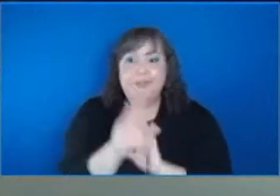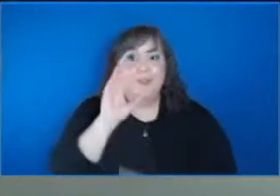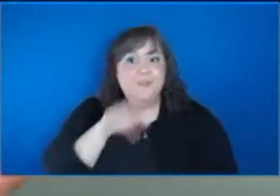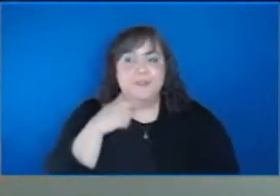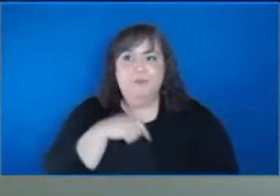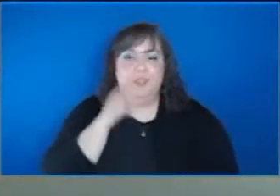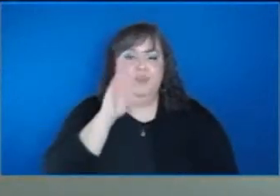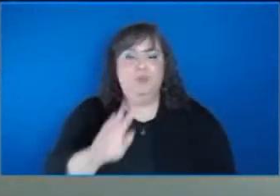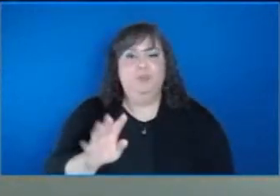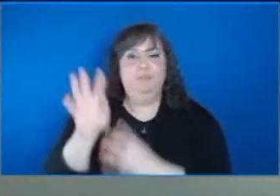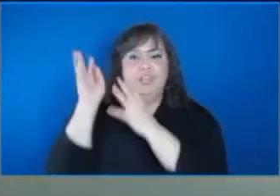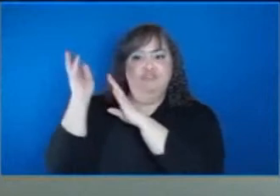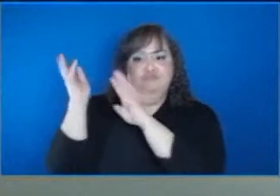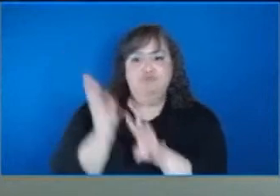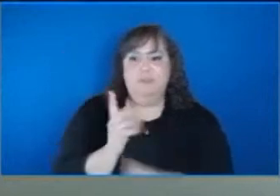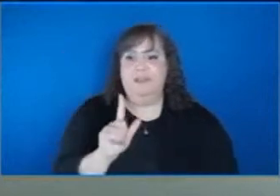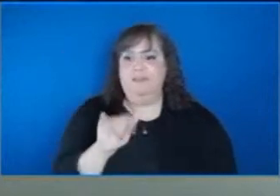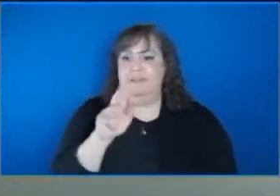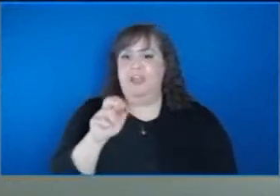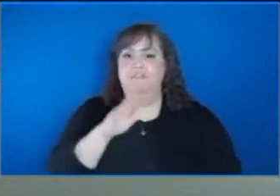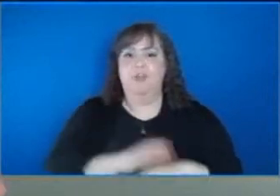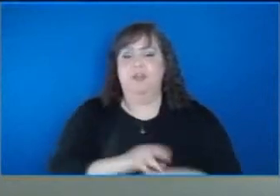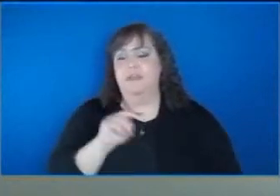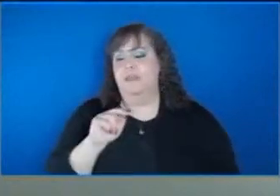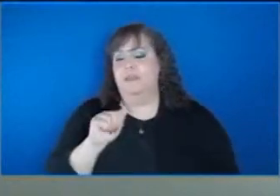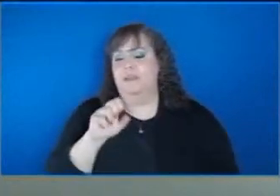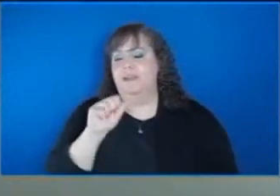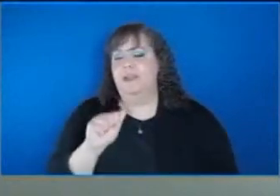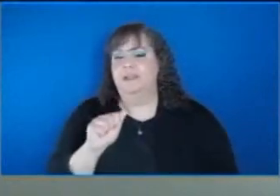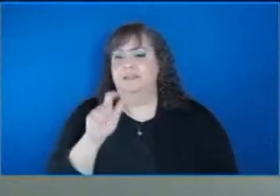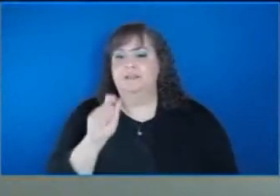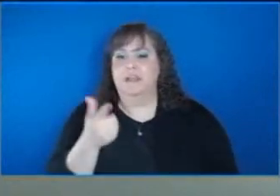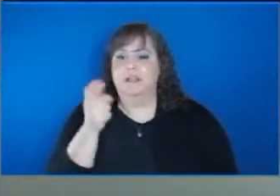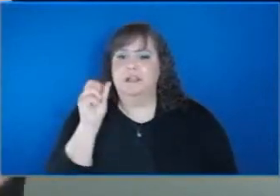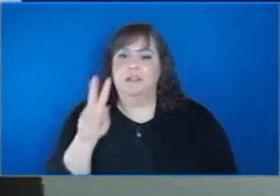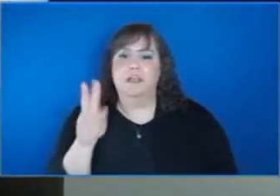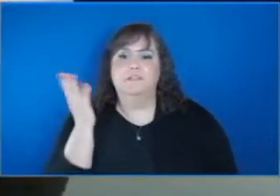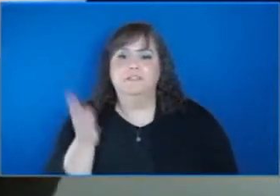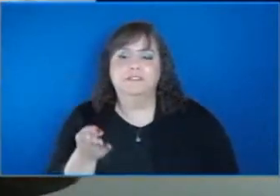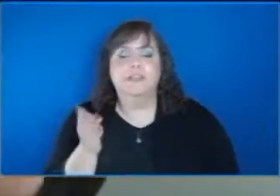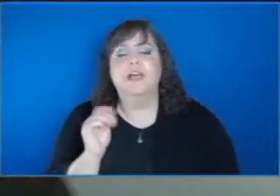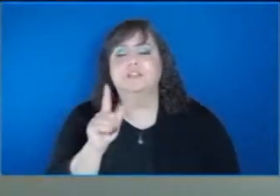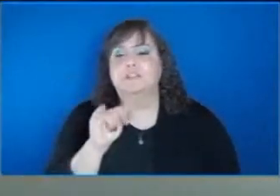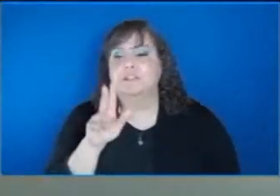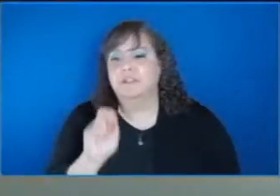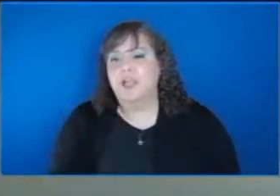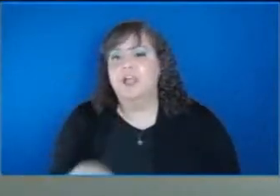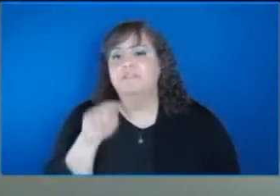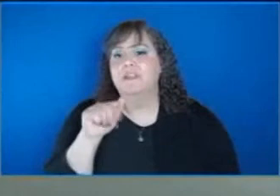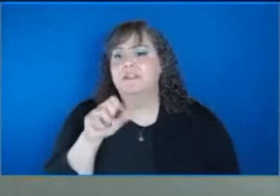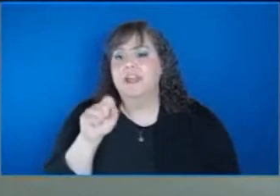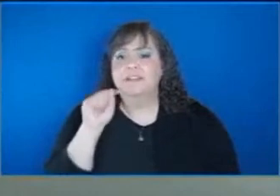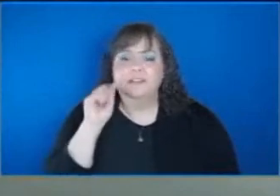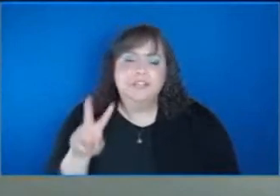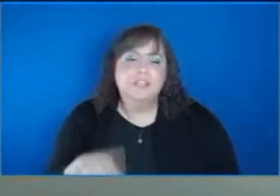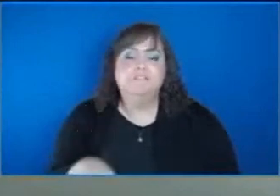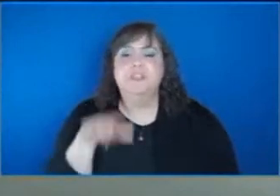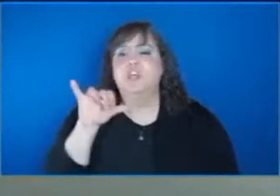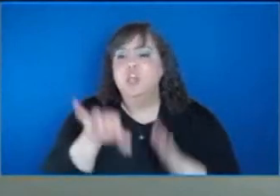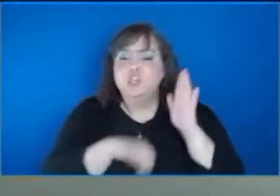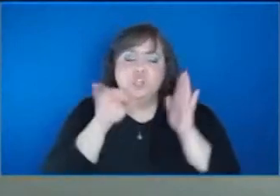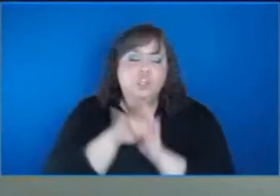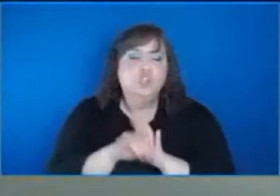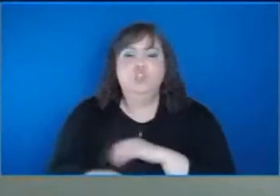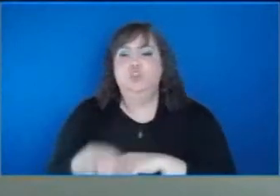on nasa.gov/live, NASA television, the NASA app, YouTube, Facebook, Twitch, Dailymotion, Twitter, wherever you get your